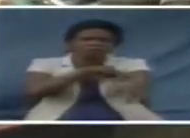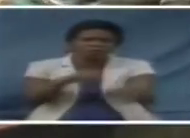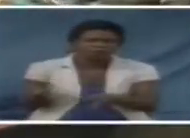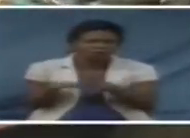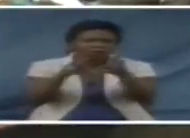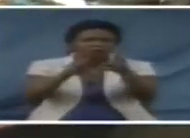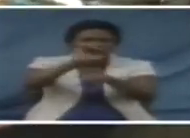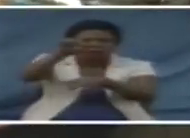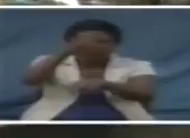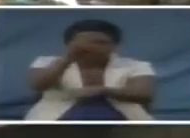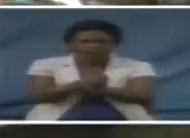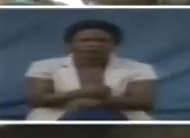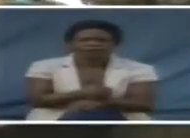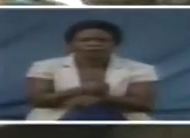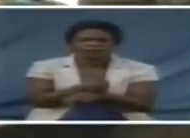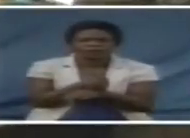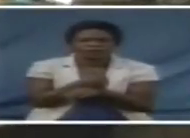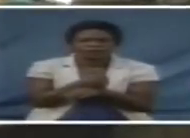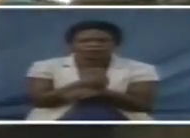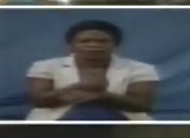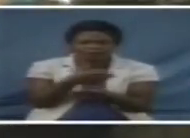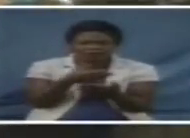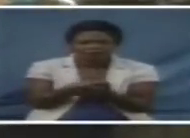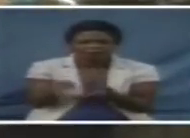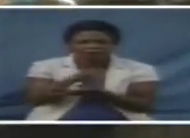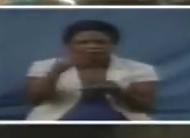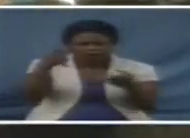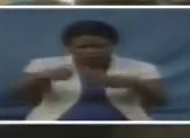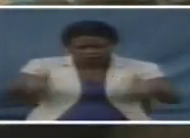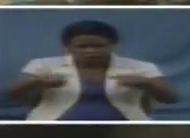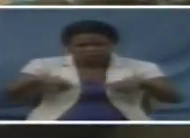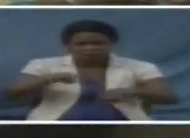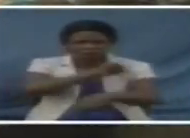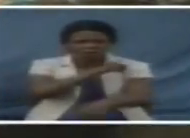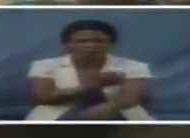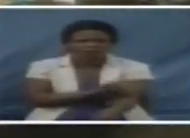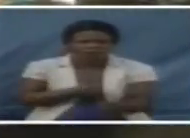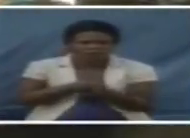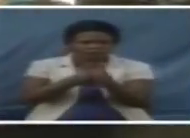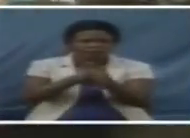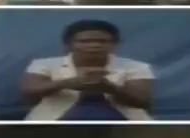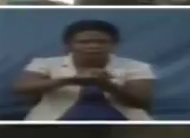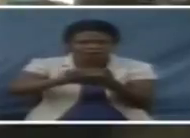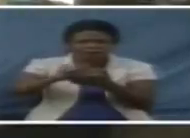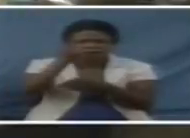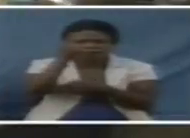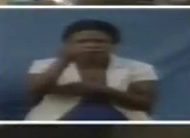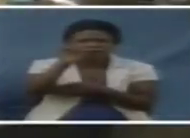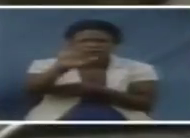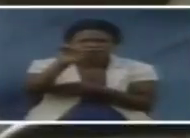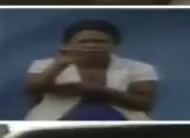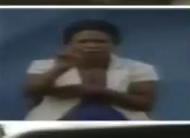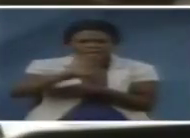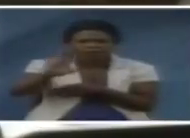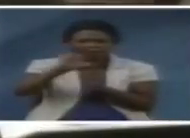This will go a long way in establishing a sound financial base for local authorities in